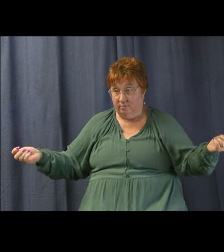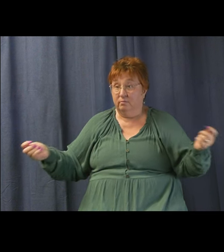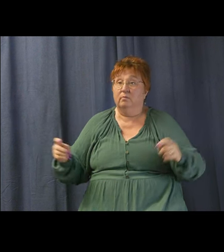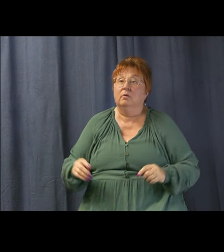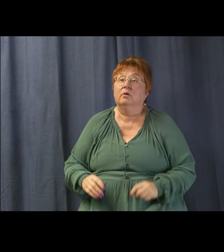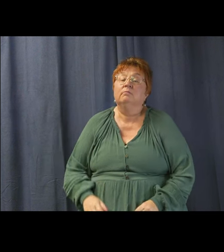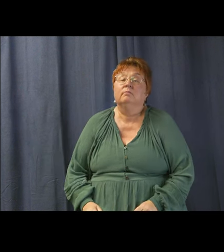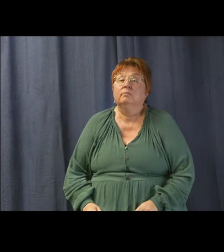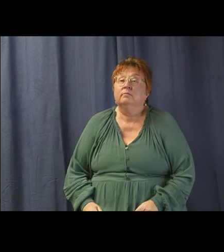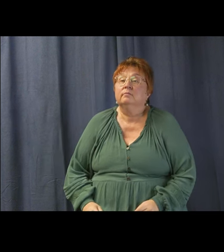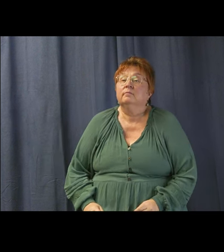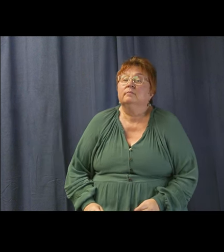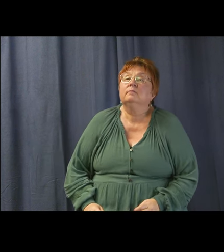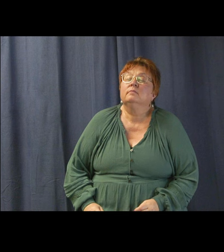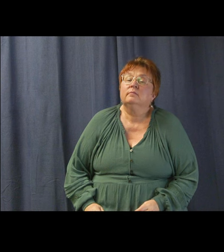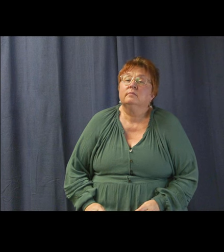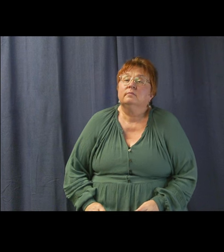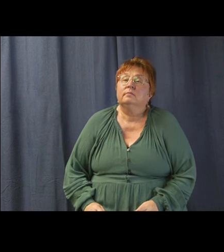As a matter of fact,